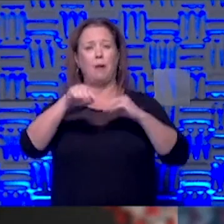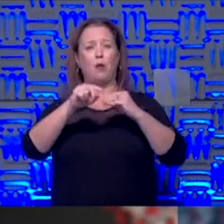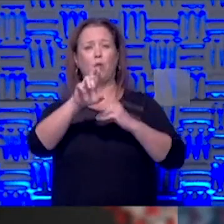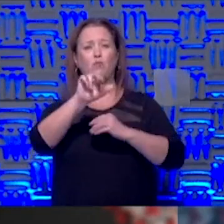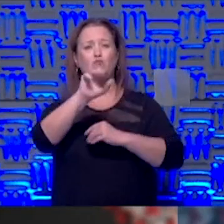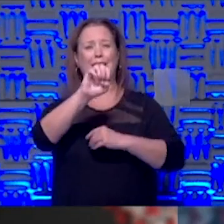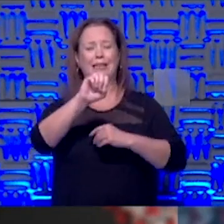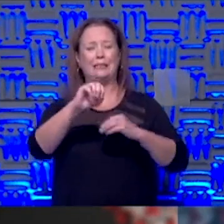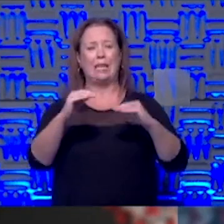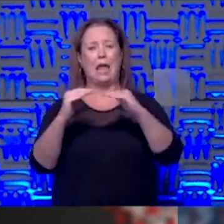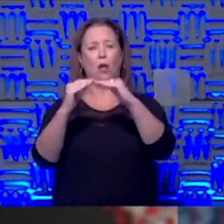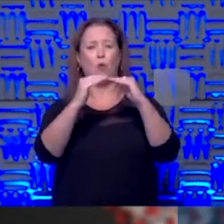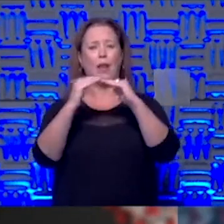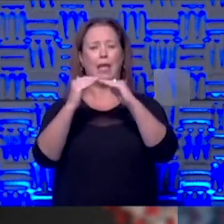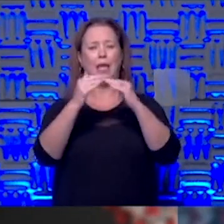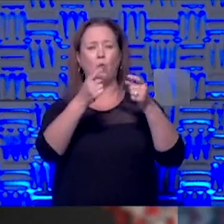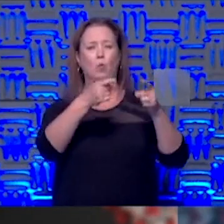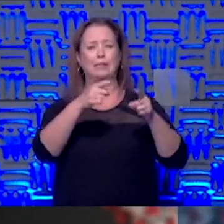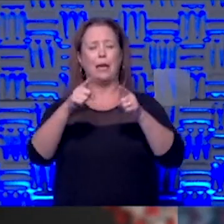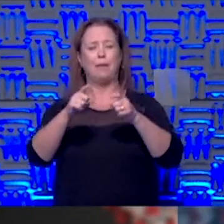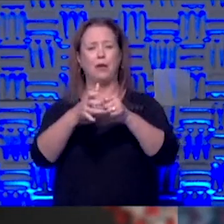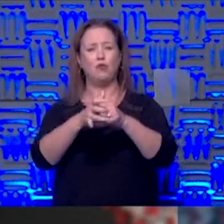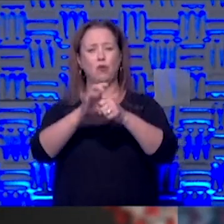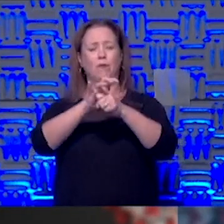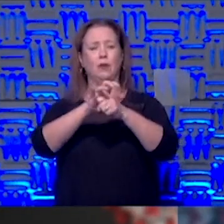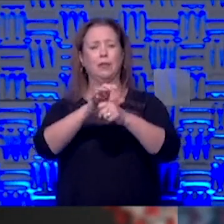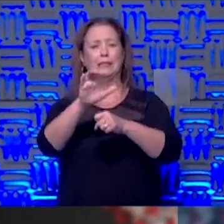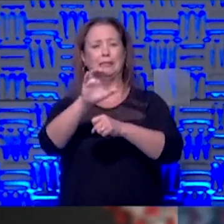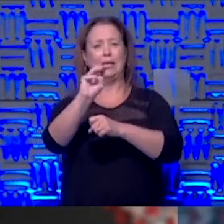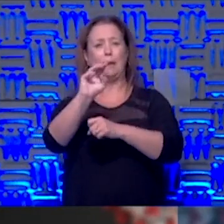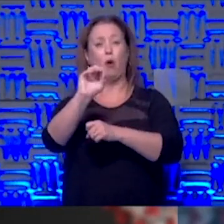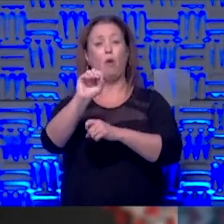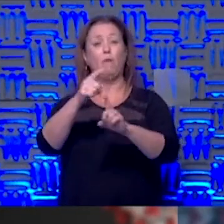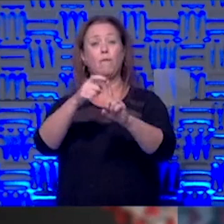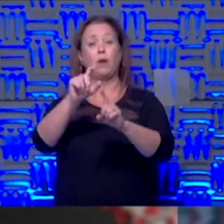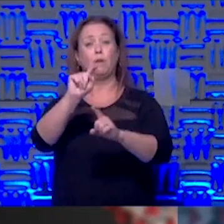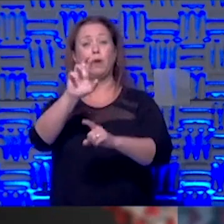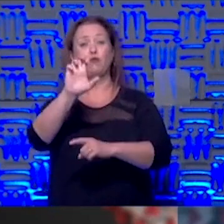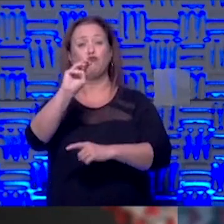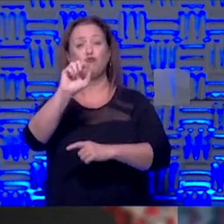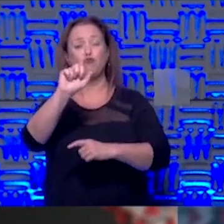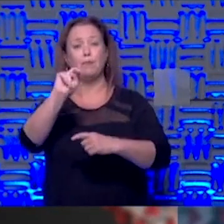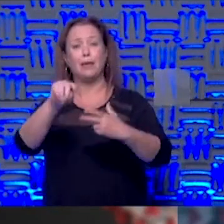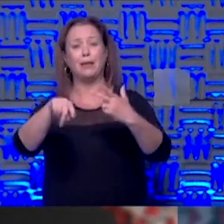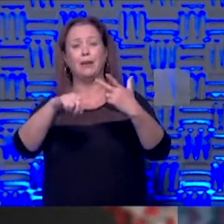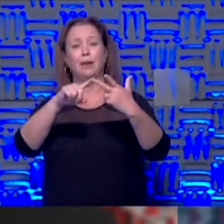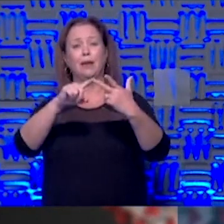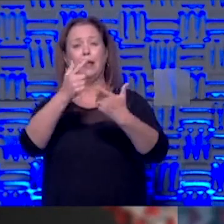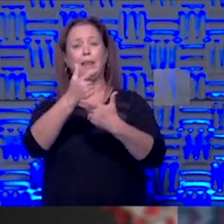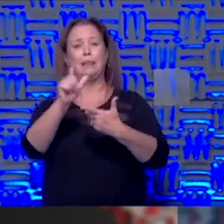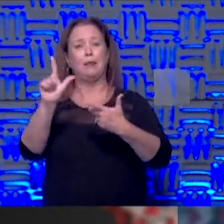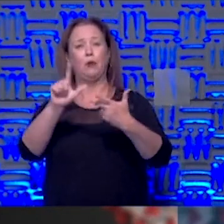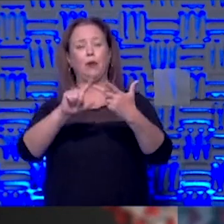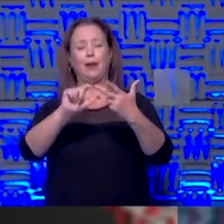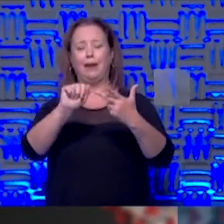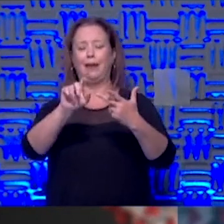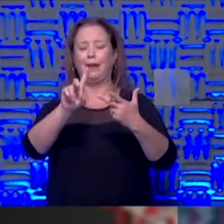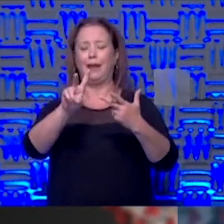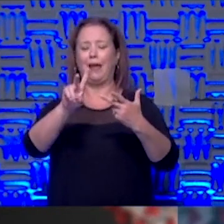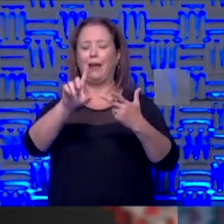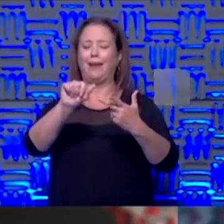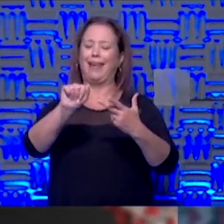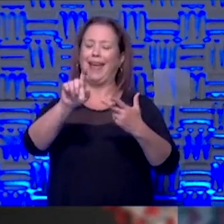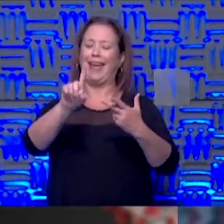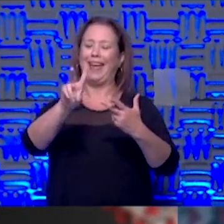equity and things that are going on around the coronavirus with the CMO from Truman, Liberty, and Advent Health. They're back with us. They're a great group of folks, and I think